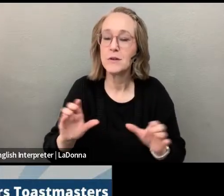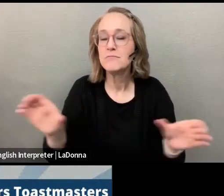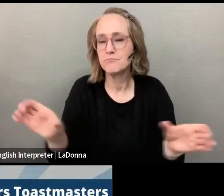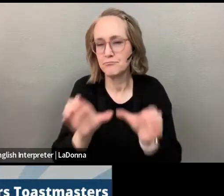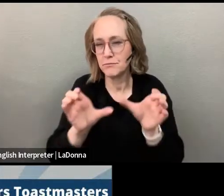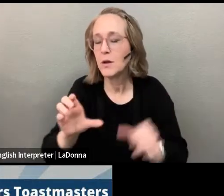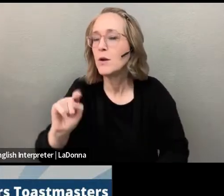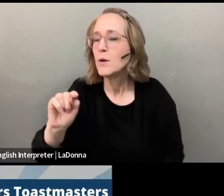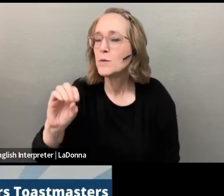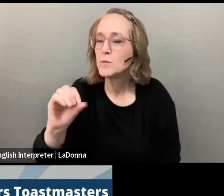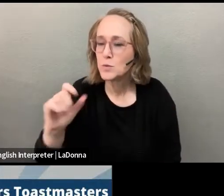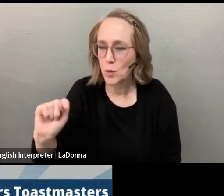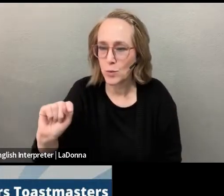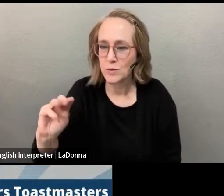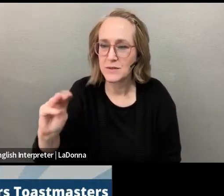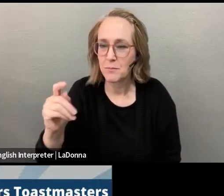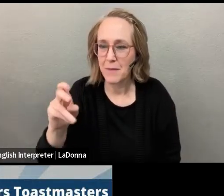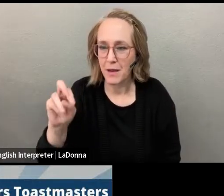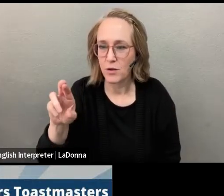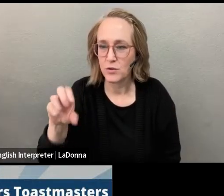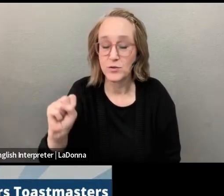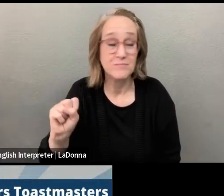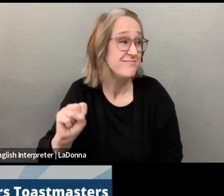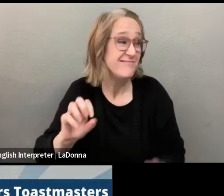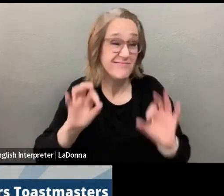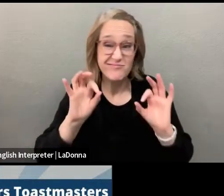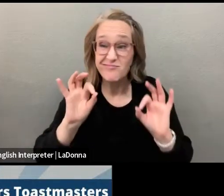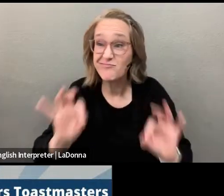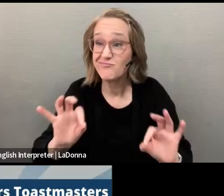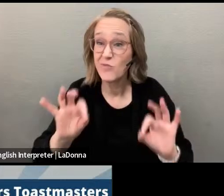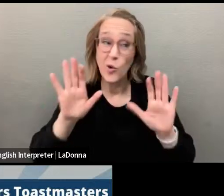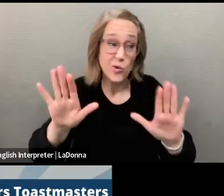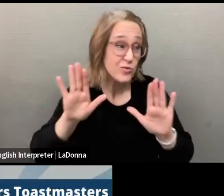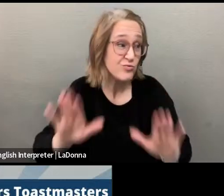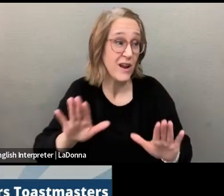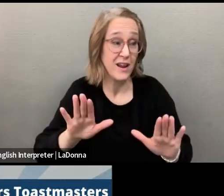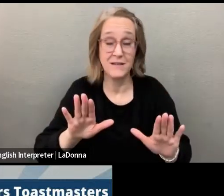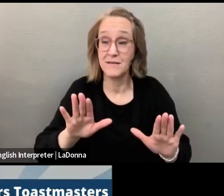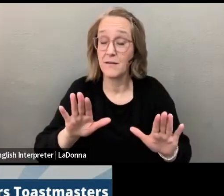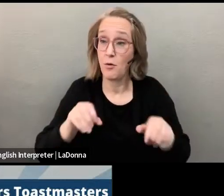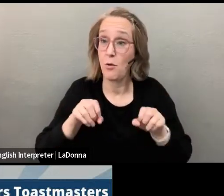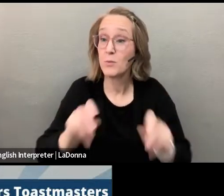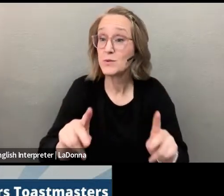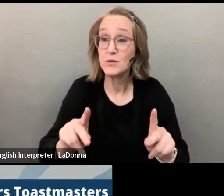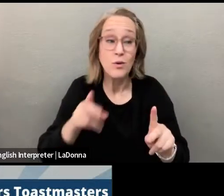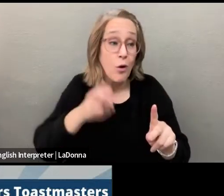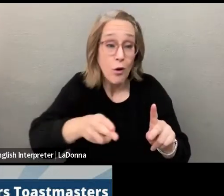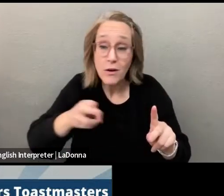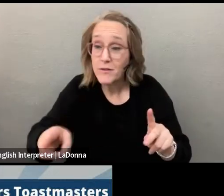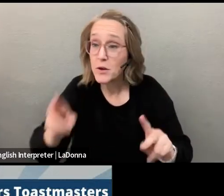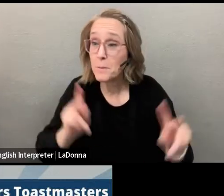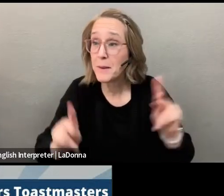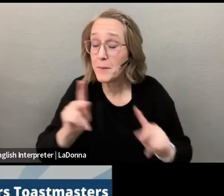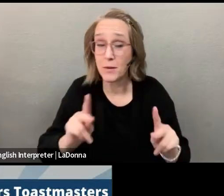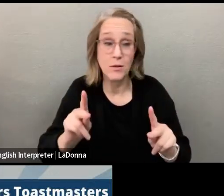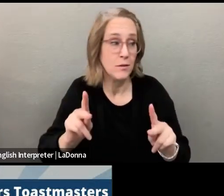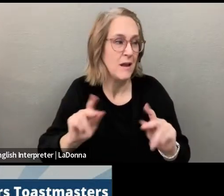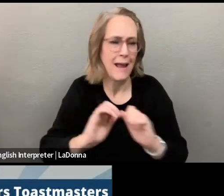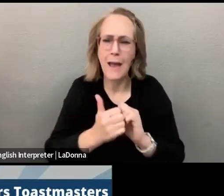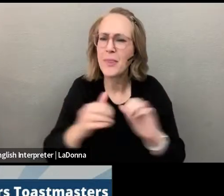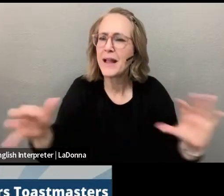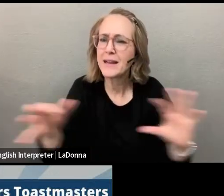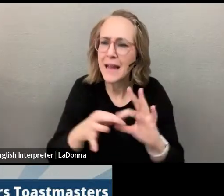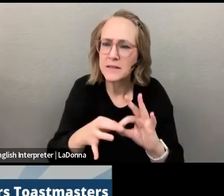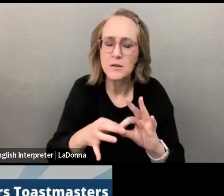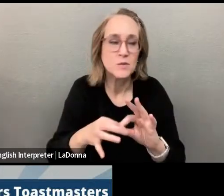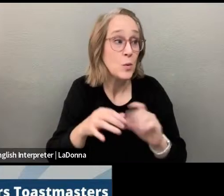opportunity for hard of hearing people to connect. Even I'm thinking of people that are in the HOH chapters or